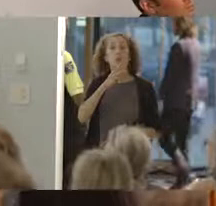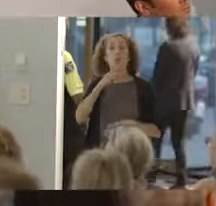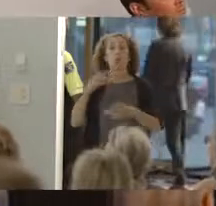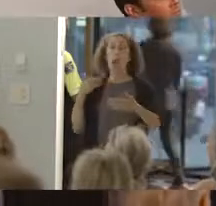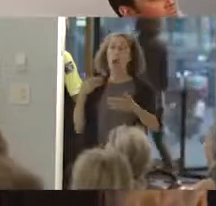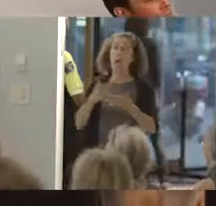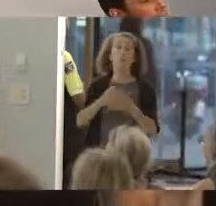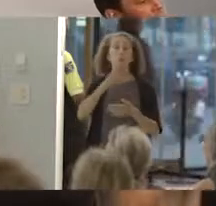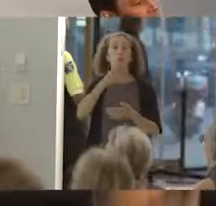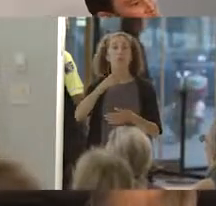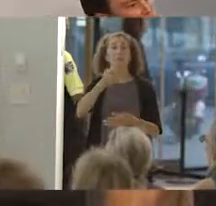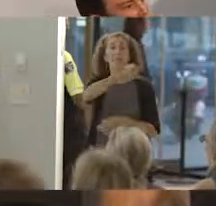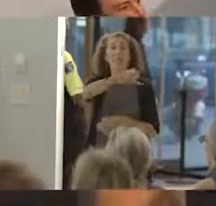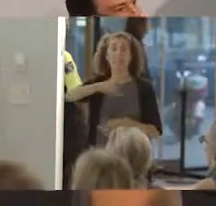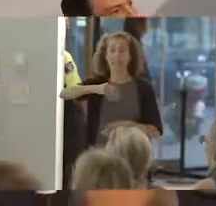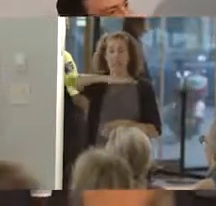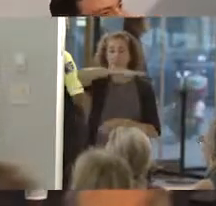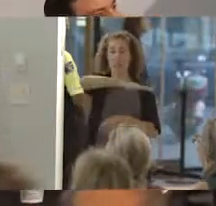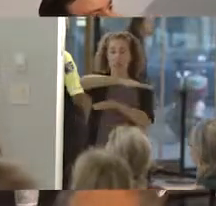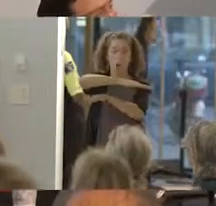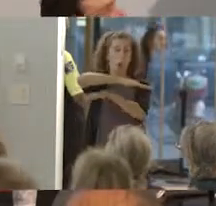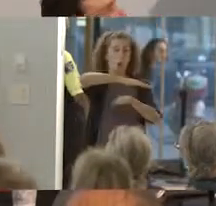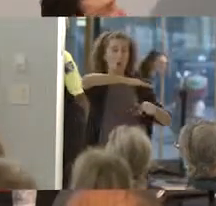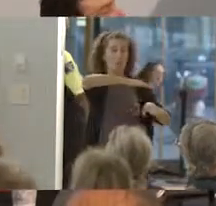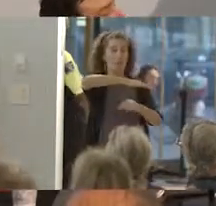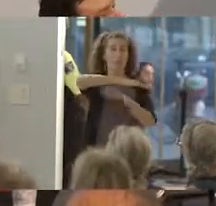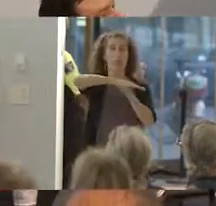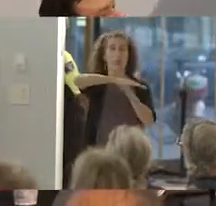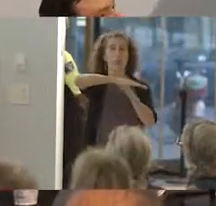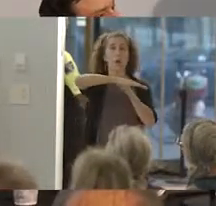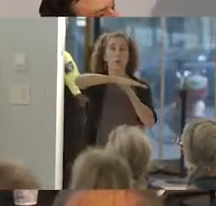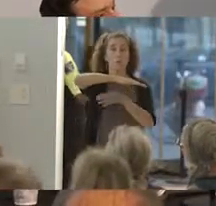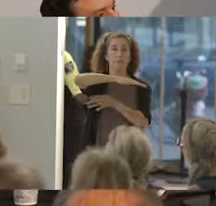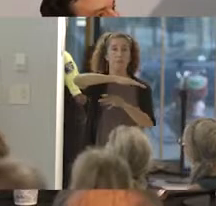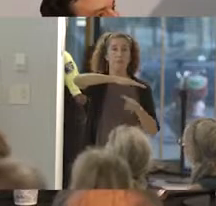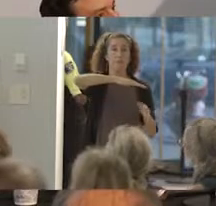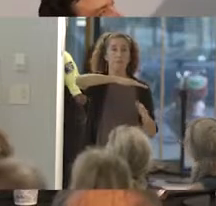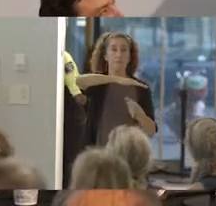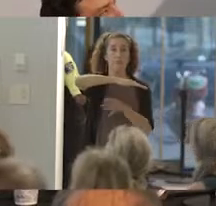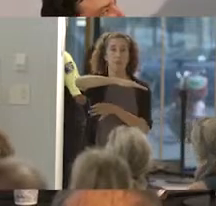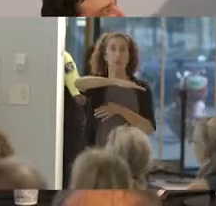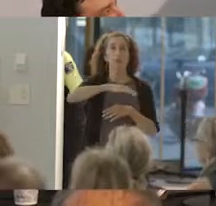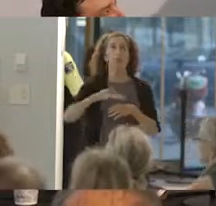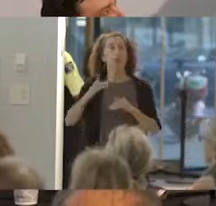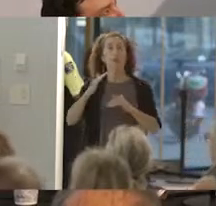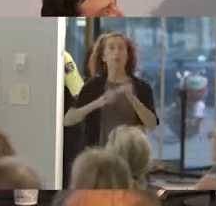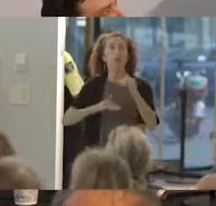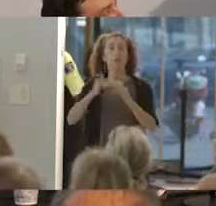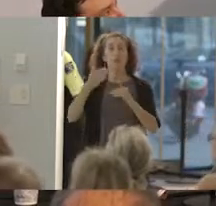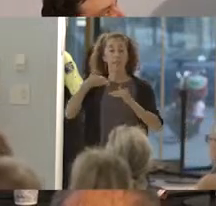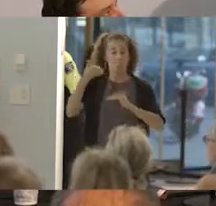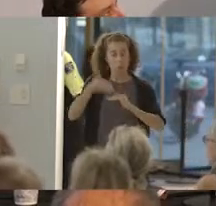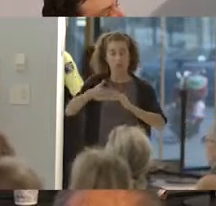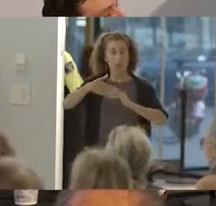water underneath that entire area. So really, the buildings start at the water's edge. The only way to do flood protection